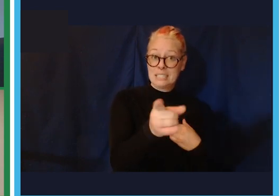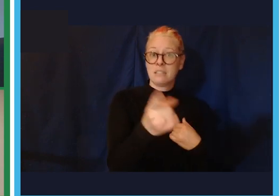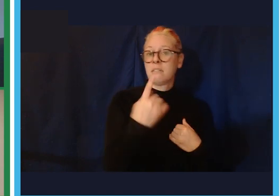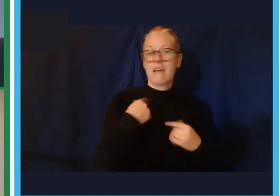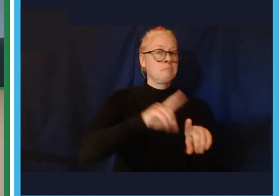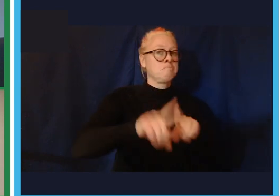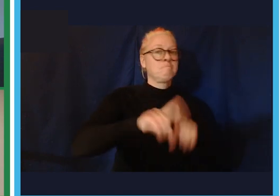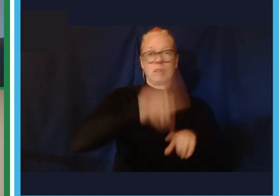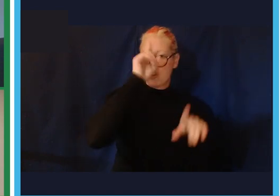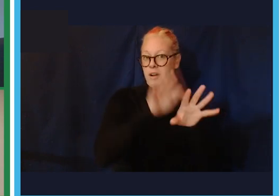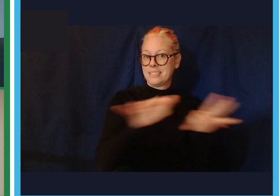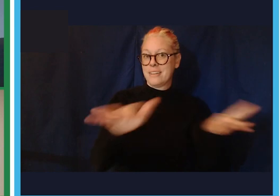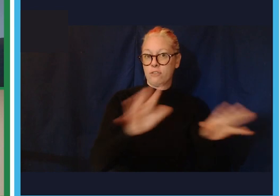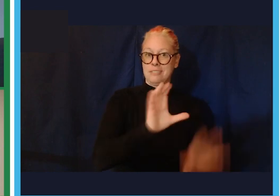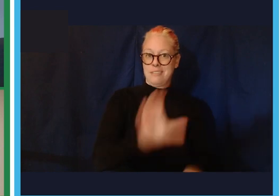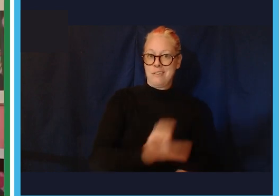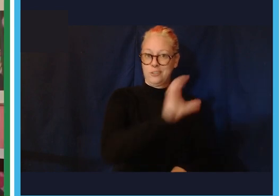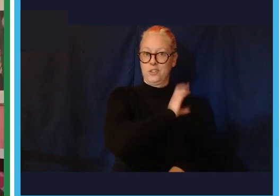it's,